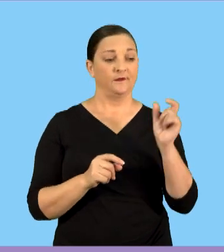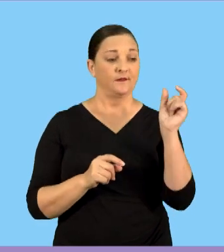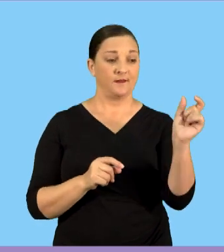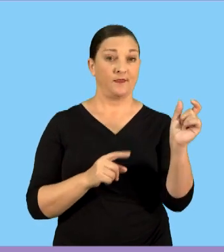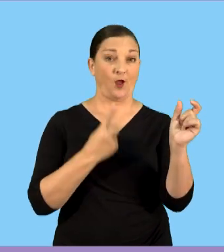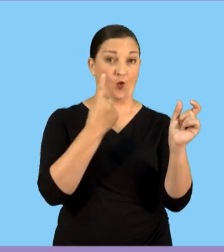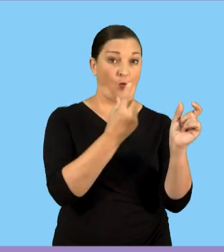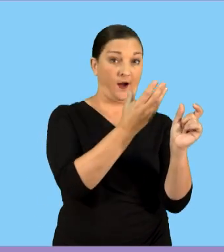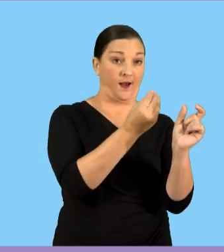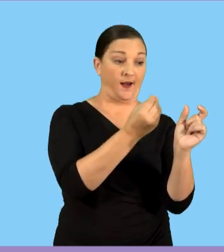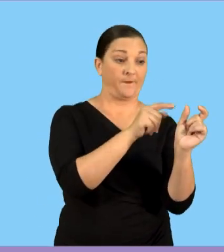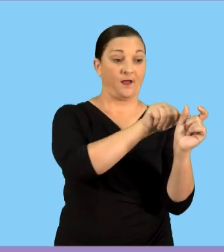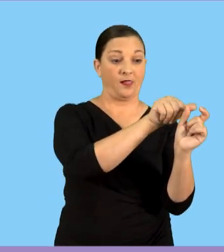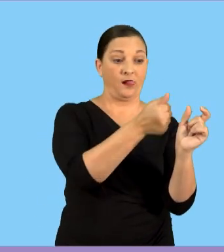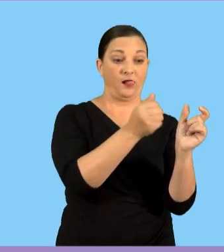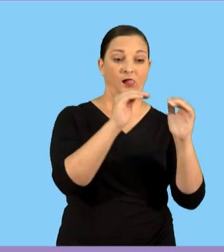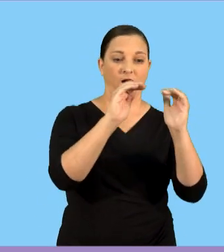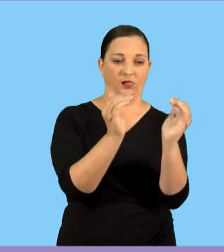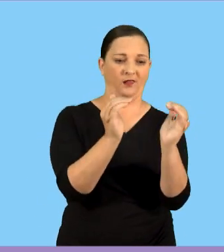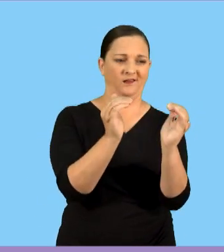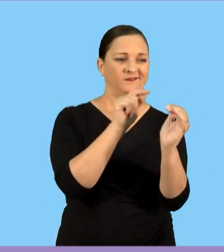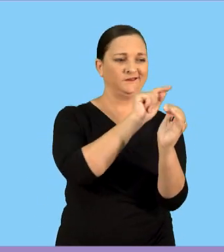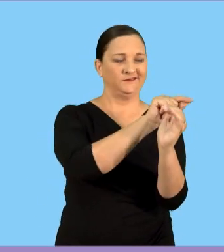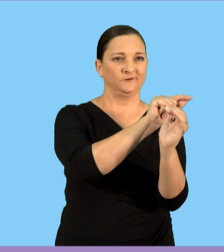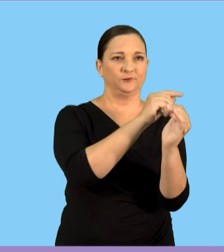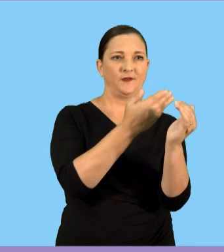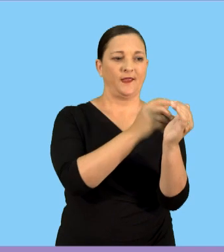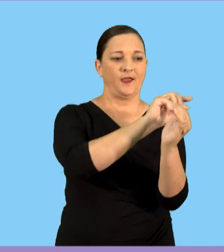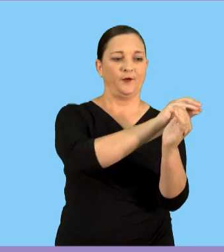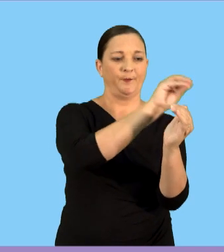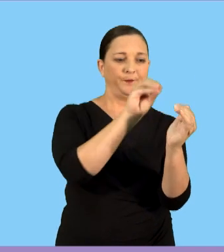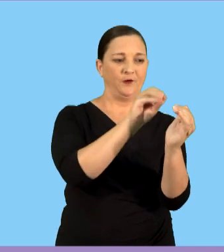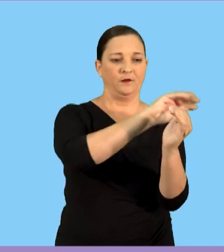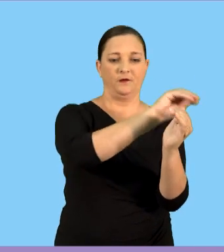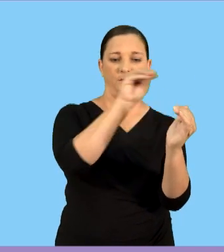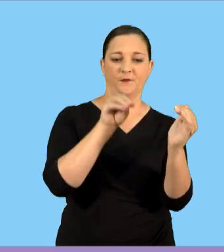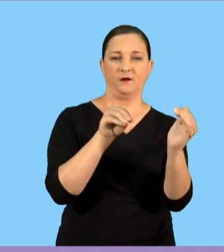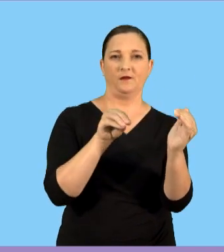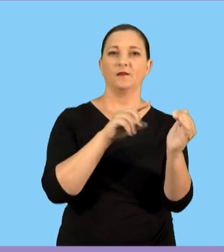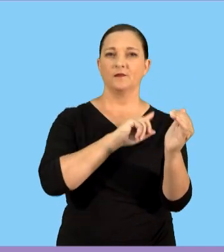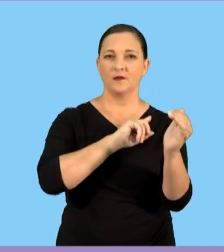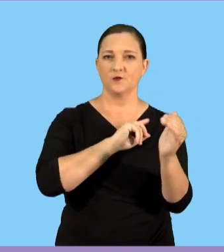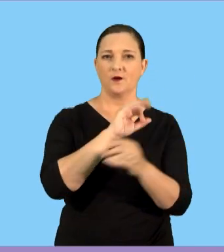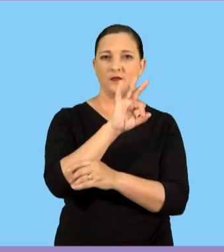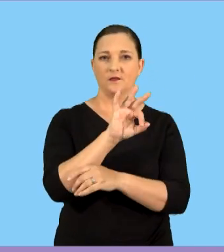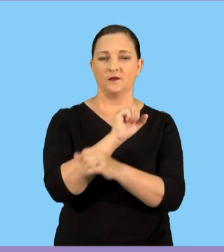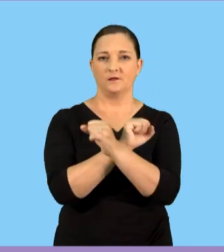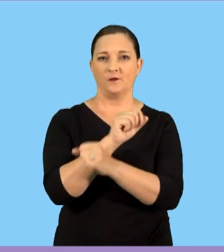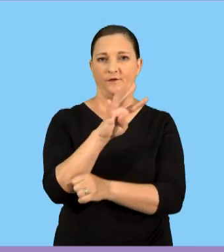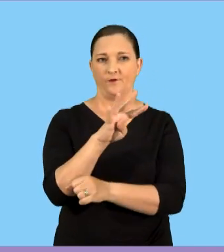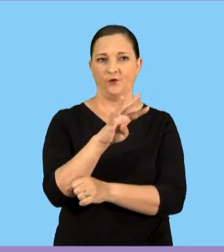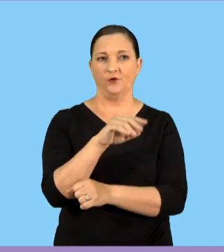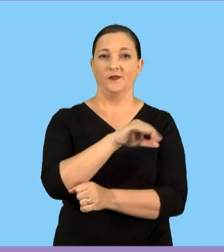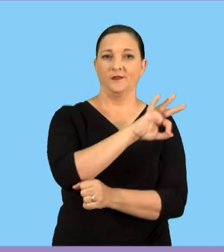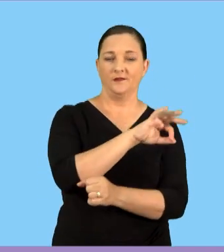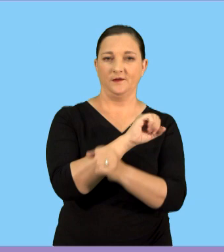I have two numbers inside the bracket, then this means that this number can distribute to both of them. So that will be